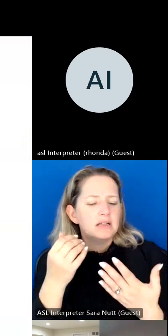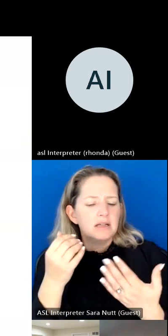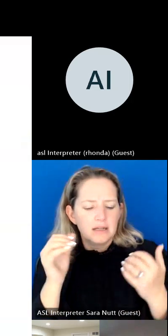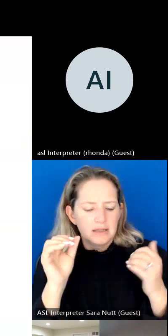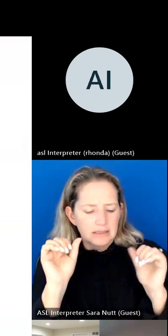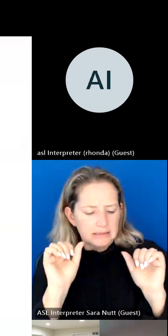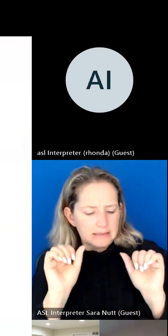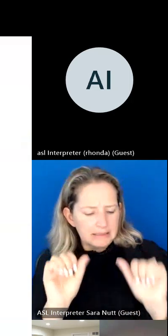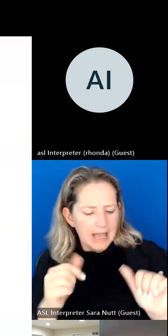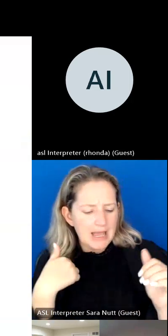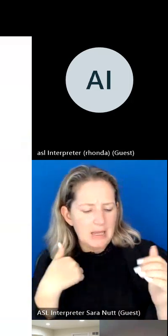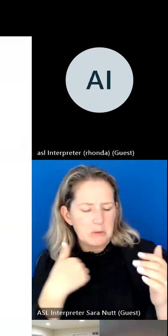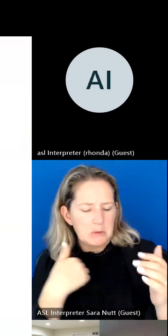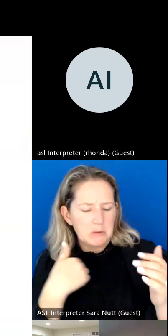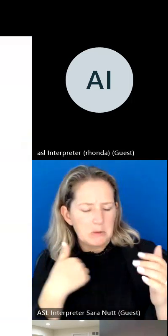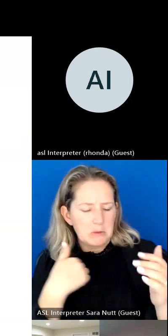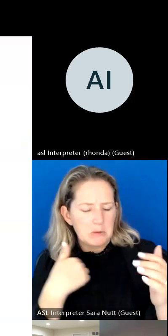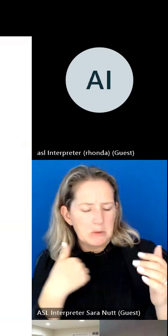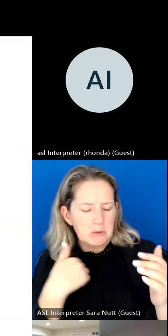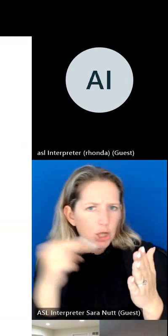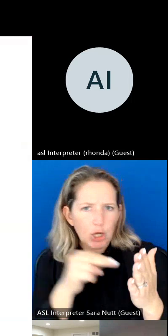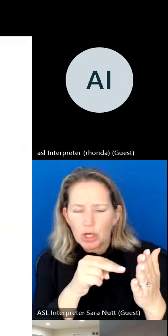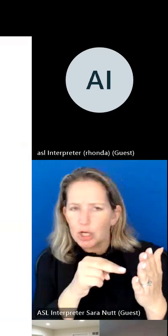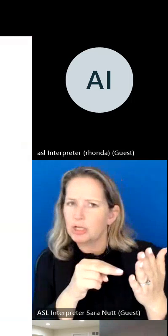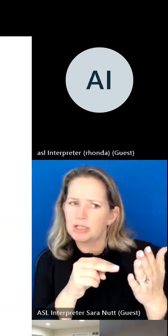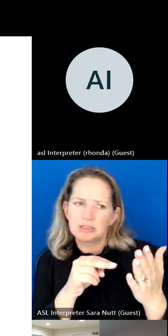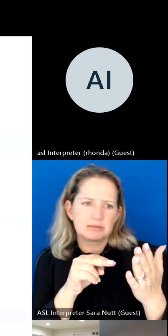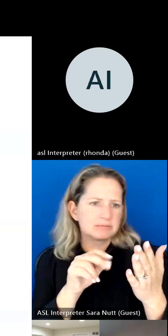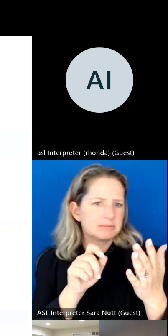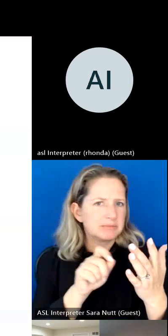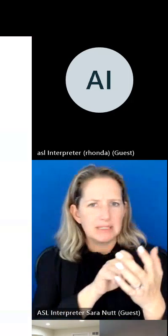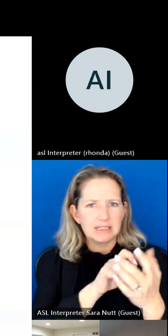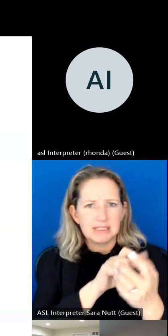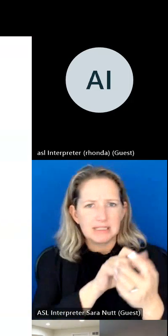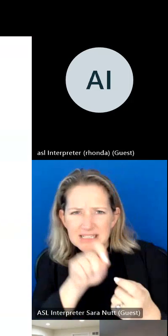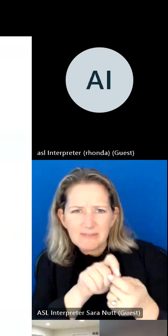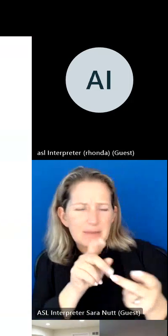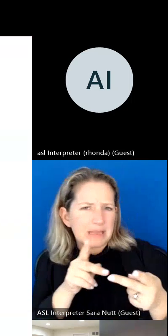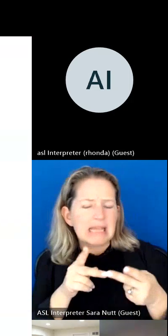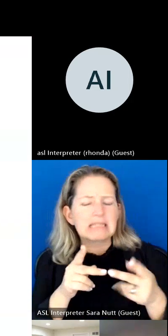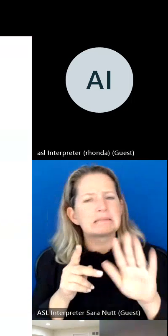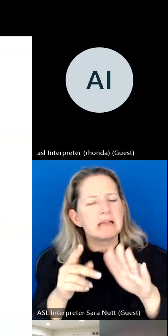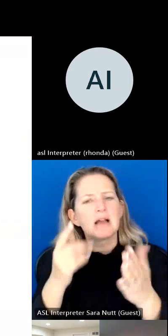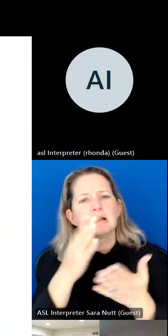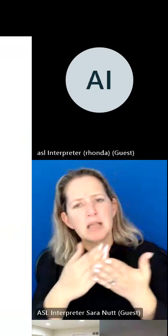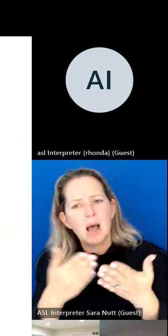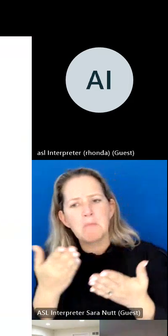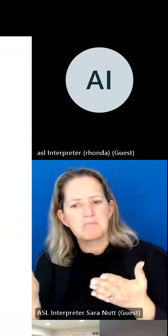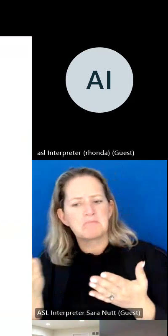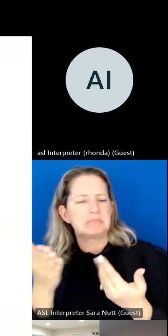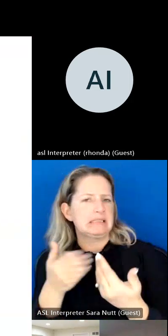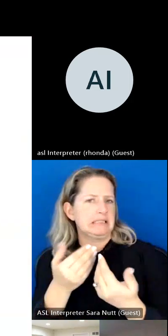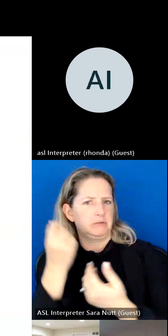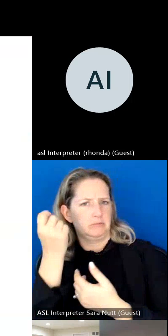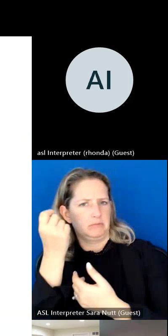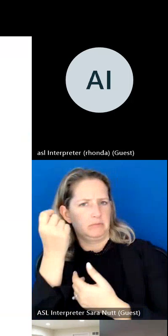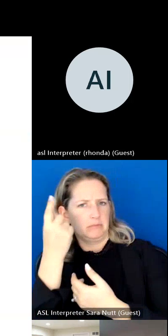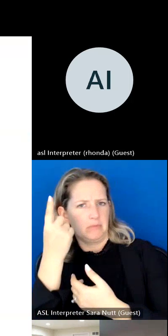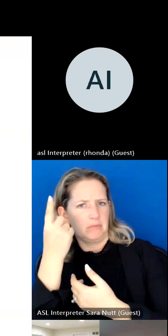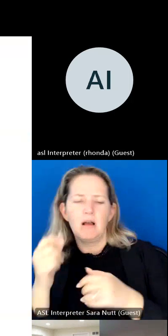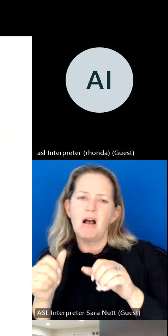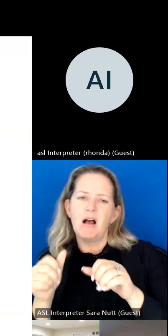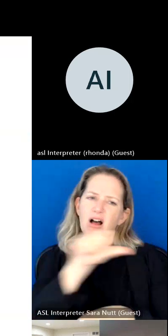things are fairly obvious where others are not necessarily. When I, for example, trying to analyze the variance totals in the